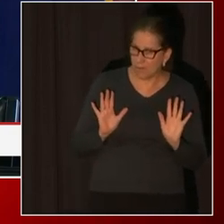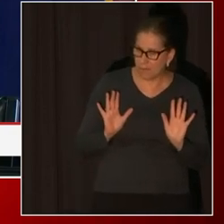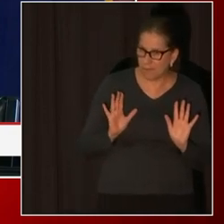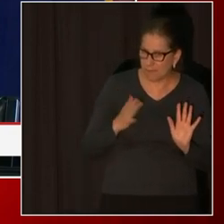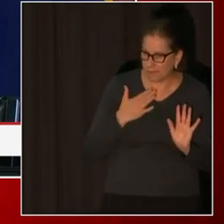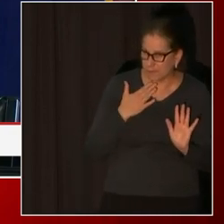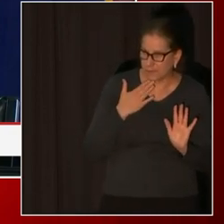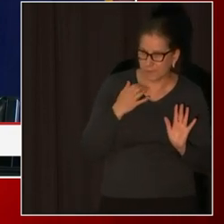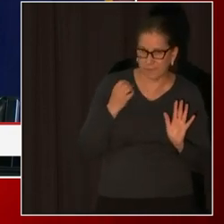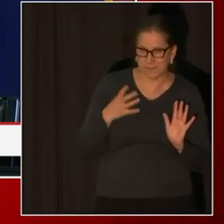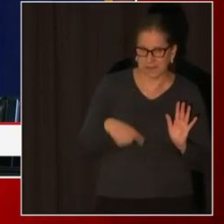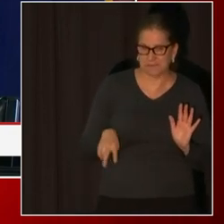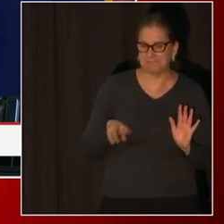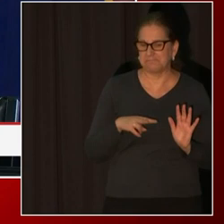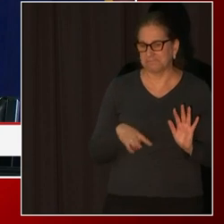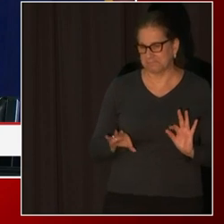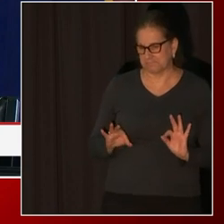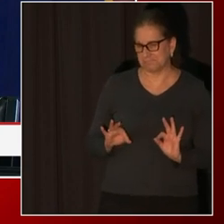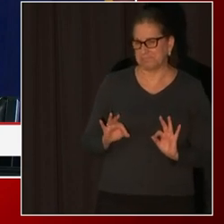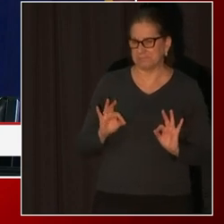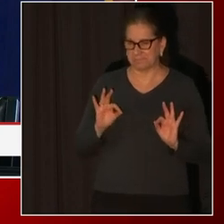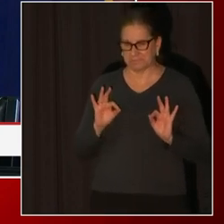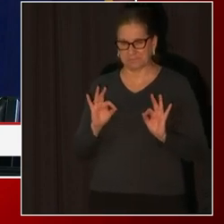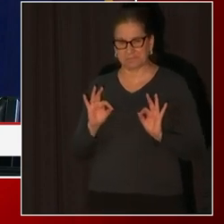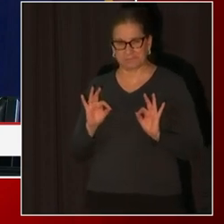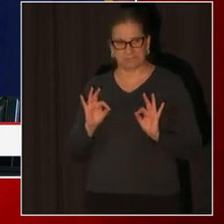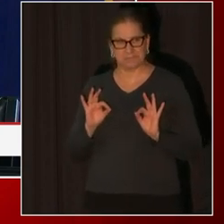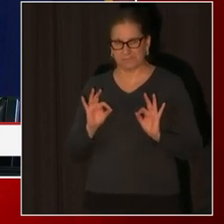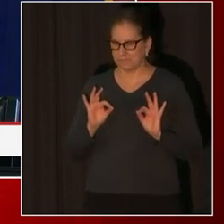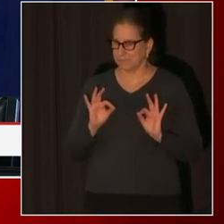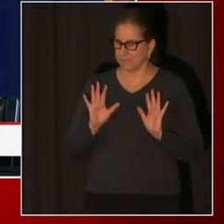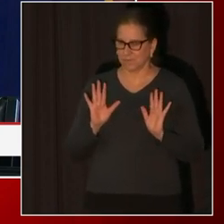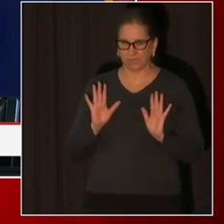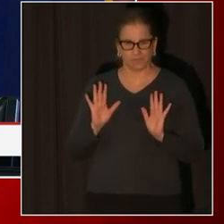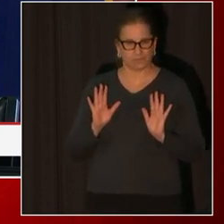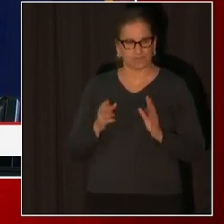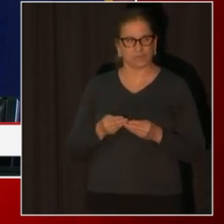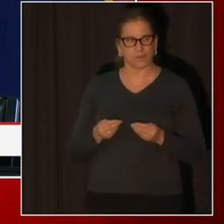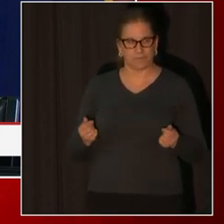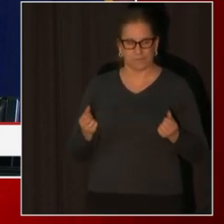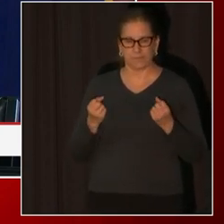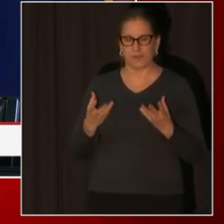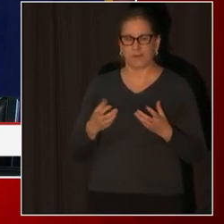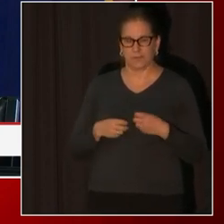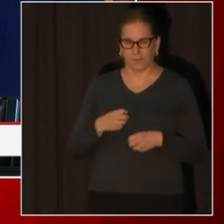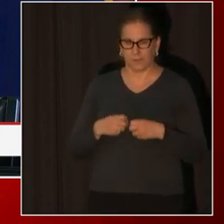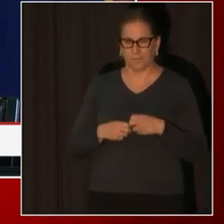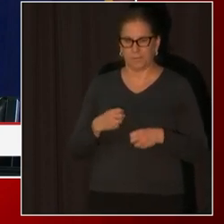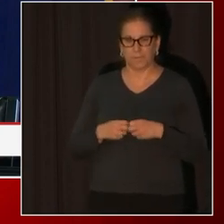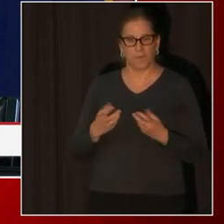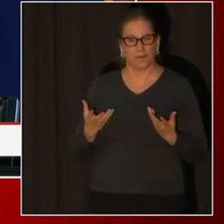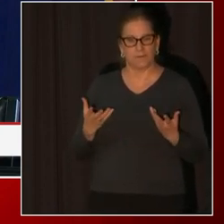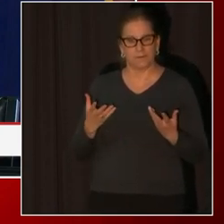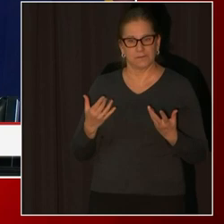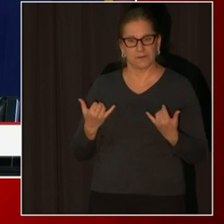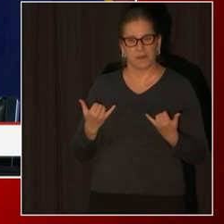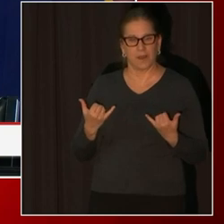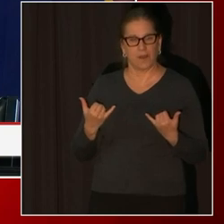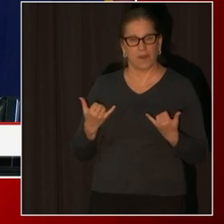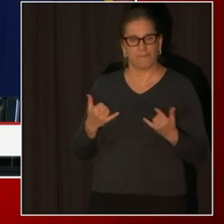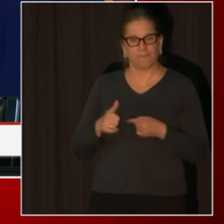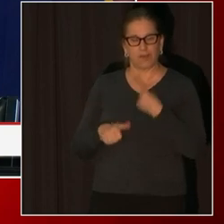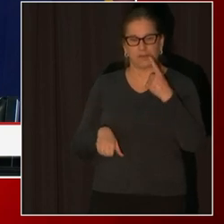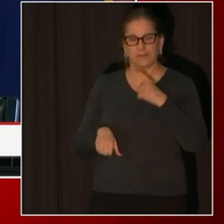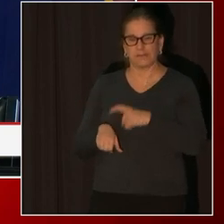that what has been presented solves the problem being for the first time in maybe a decade where